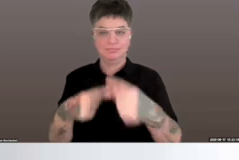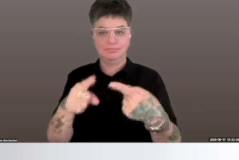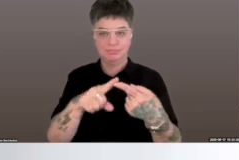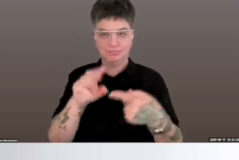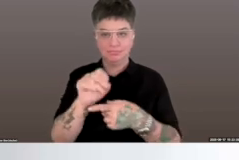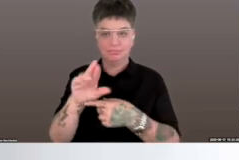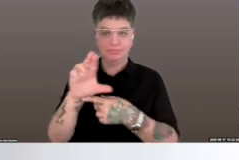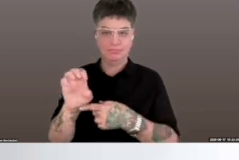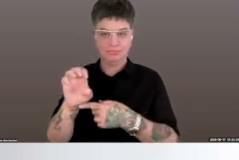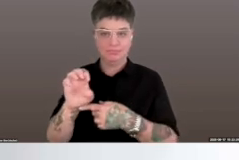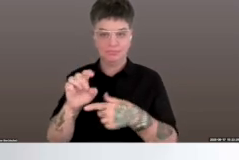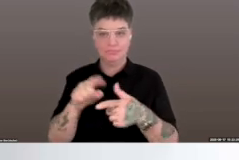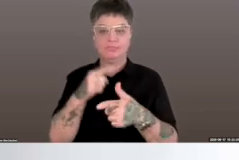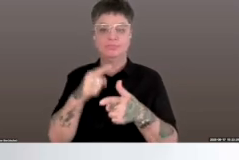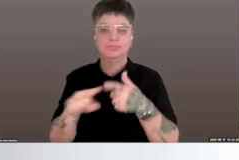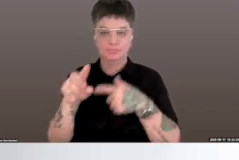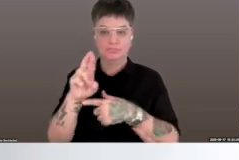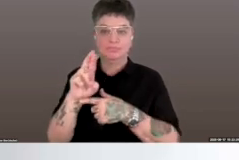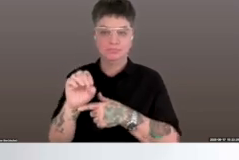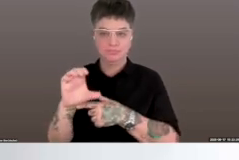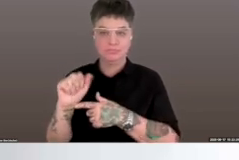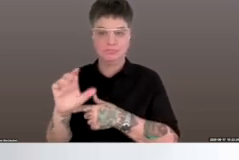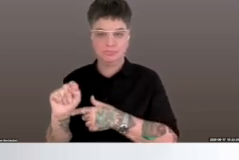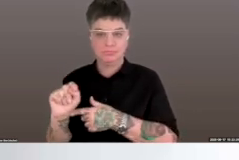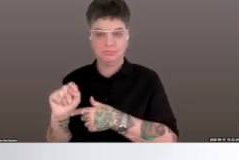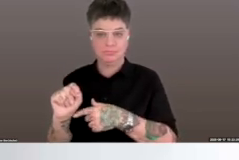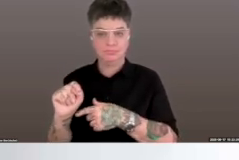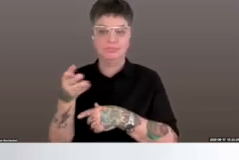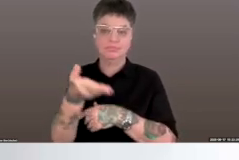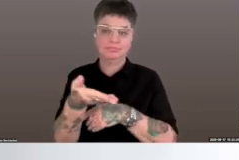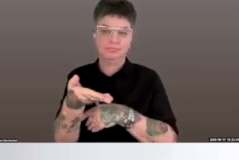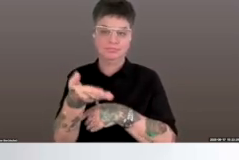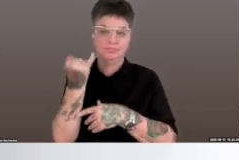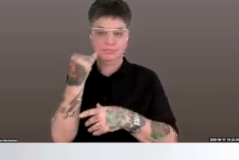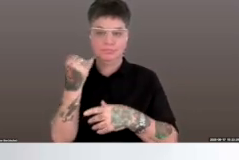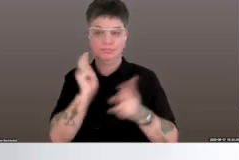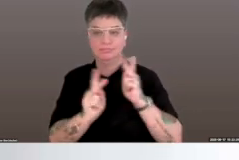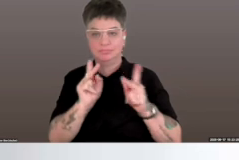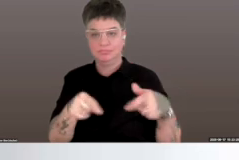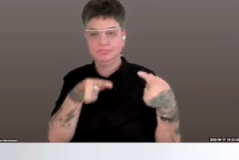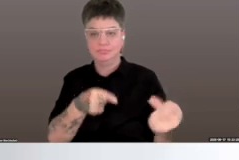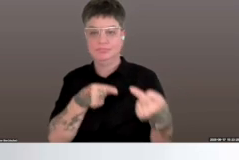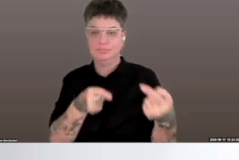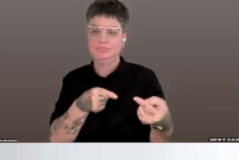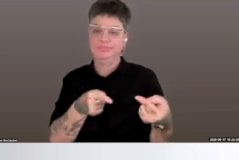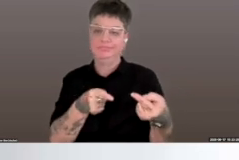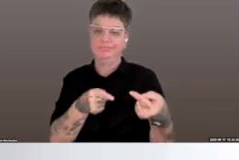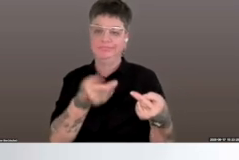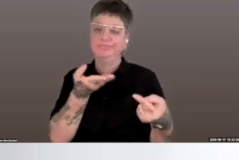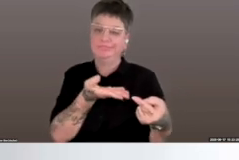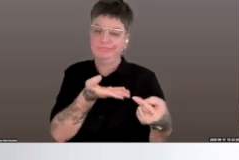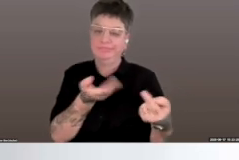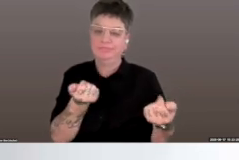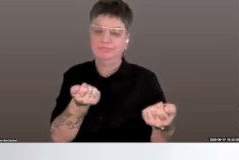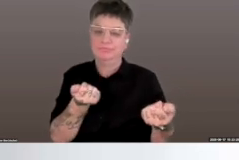then react. And it's in there. So if people are having that problem, that's the